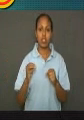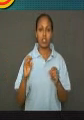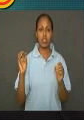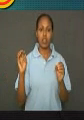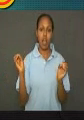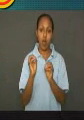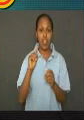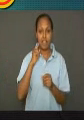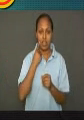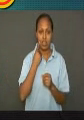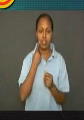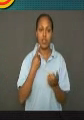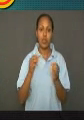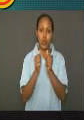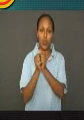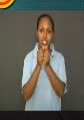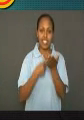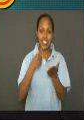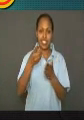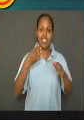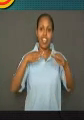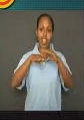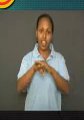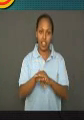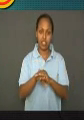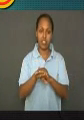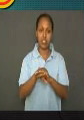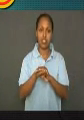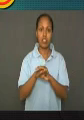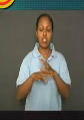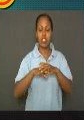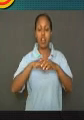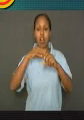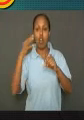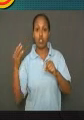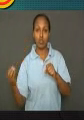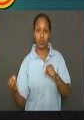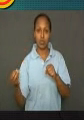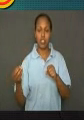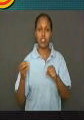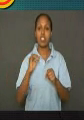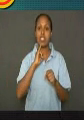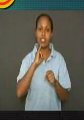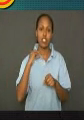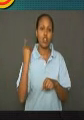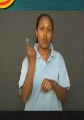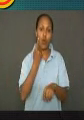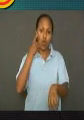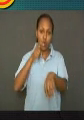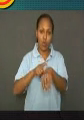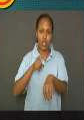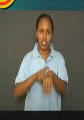However, with this gate, the output is always